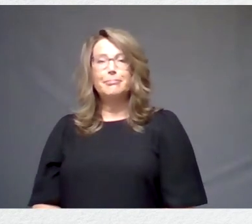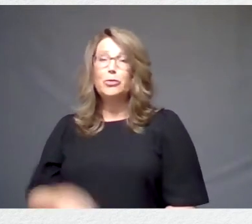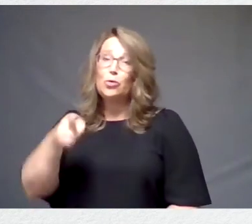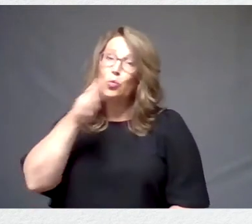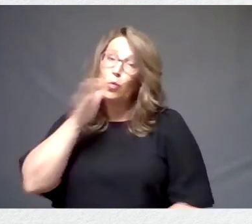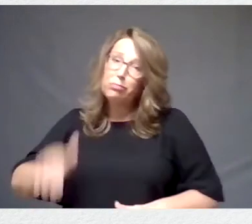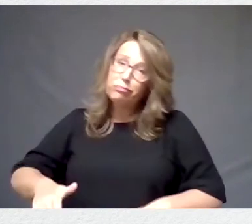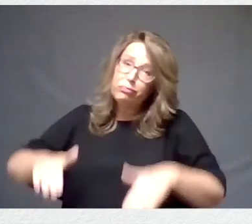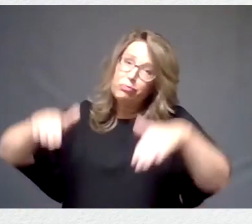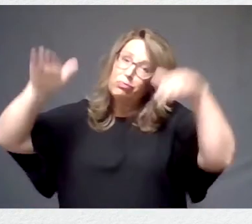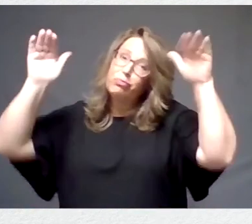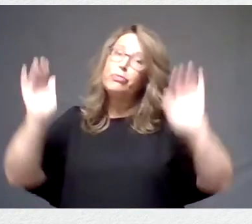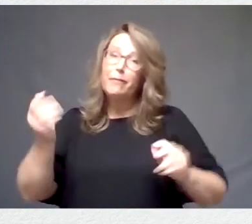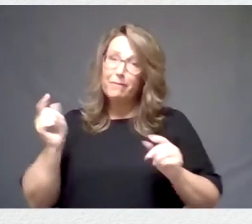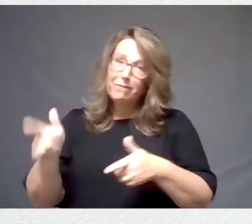know it.